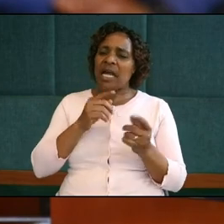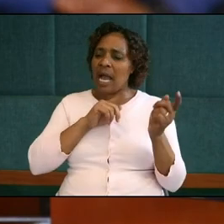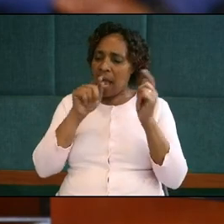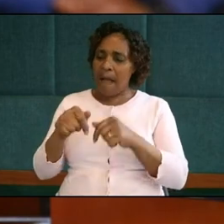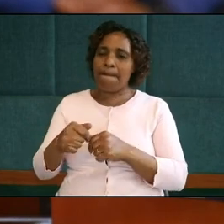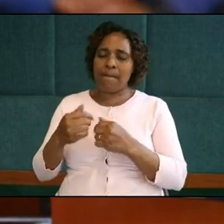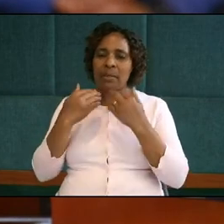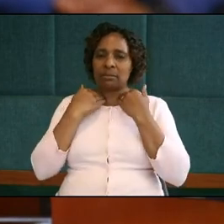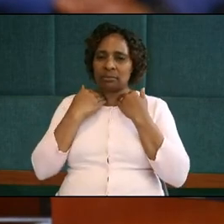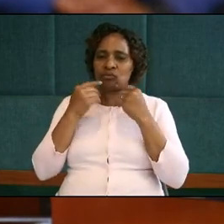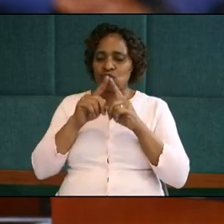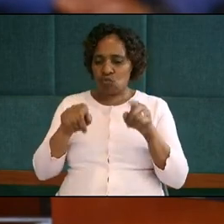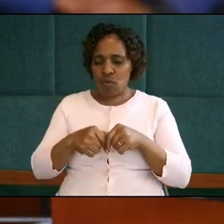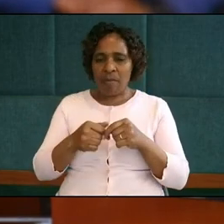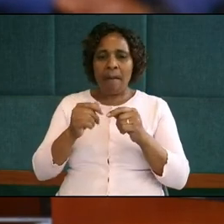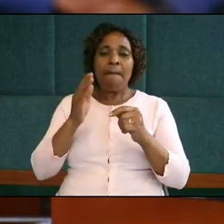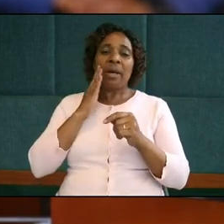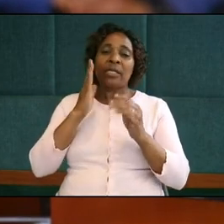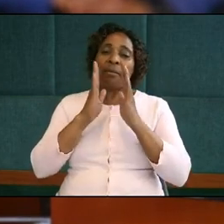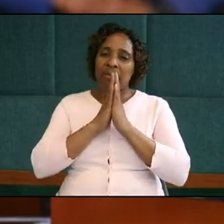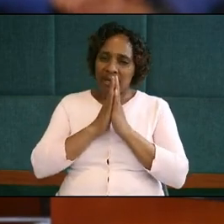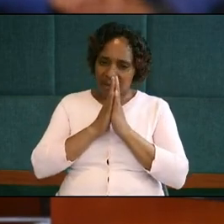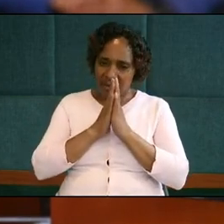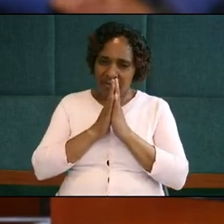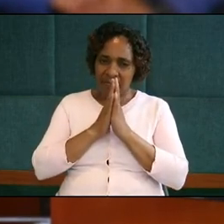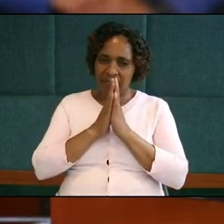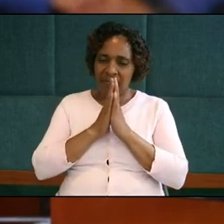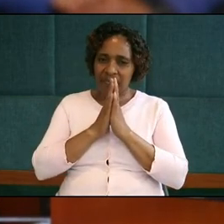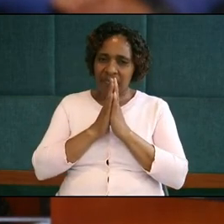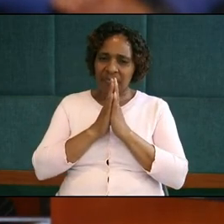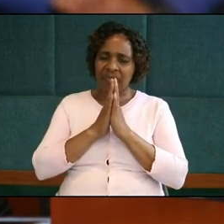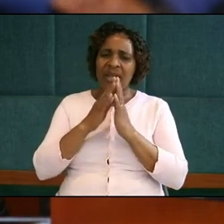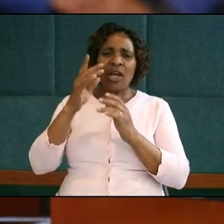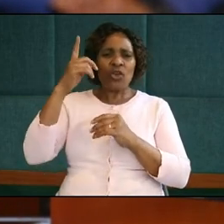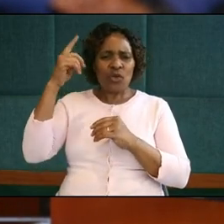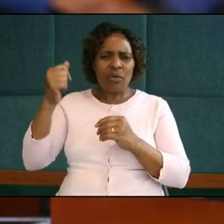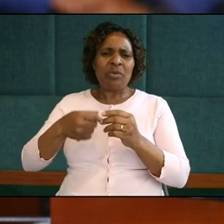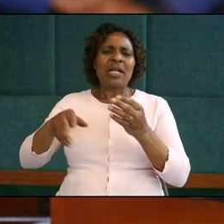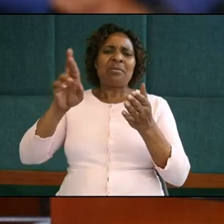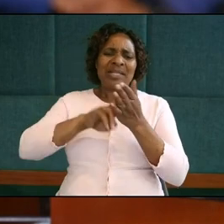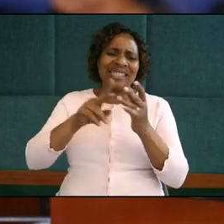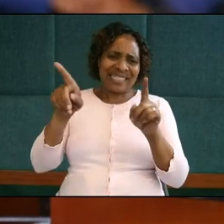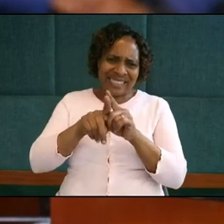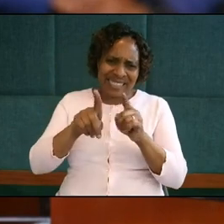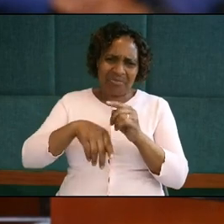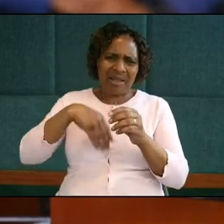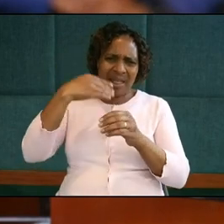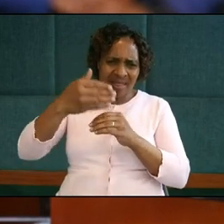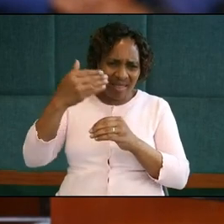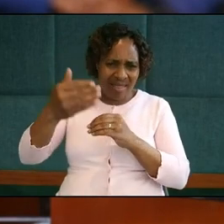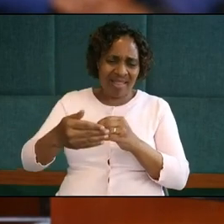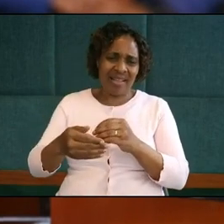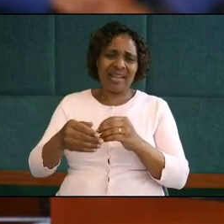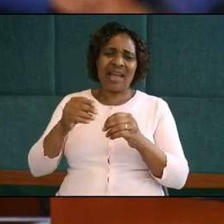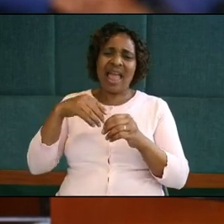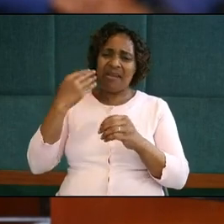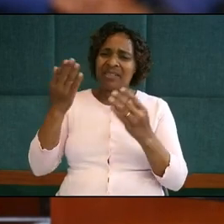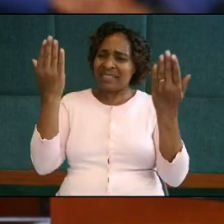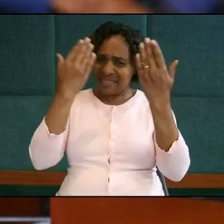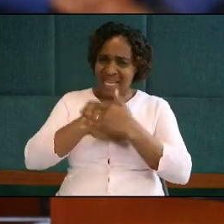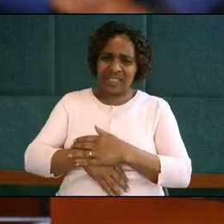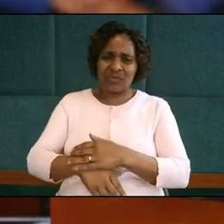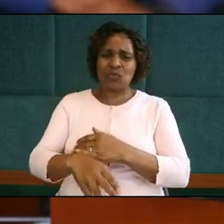bedroom. Mother prayed, and Emmanuel could breathe. The dream repeated the next night and the next. She had the same dream every night